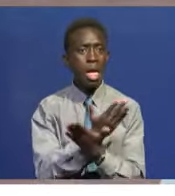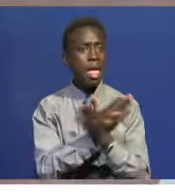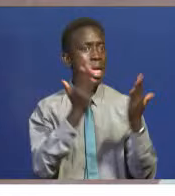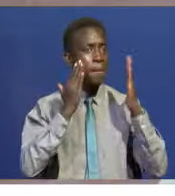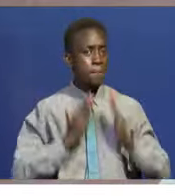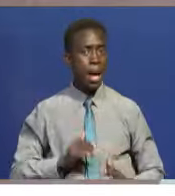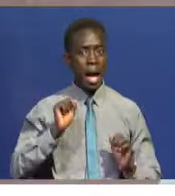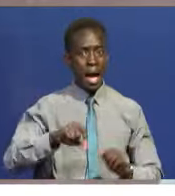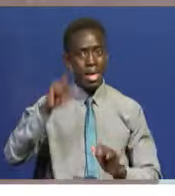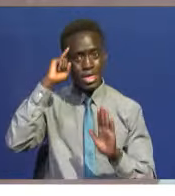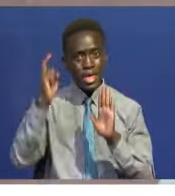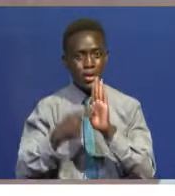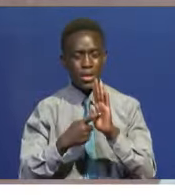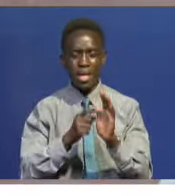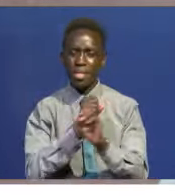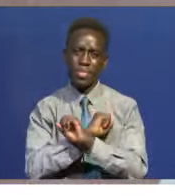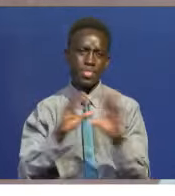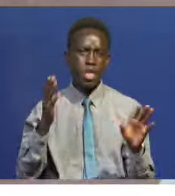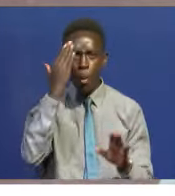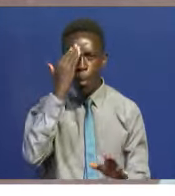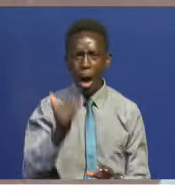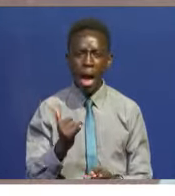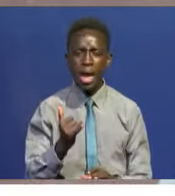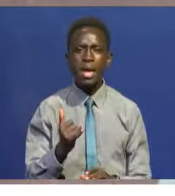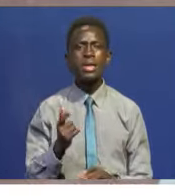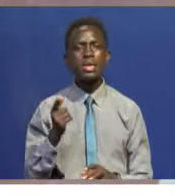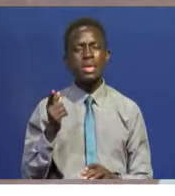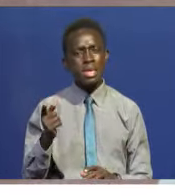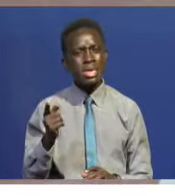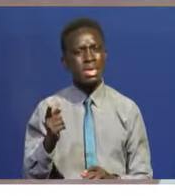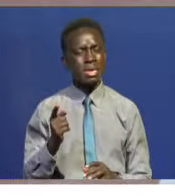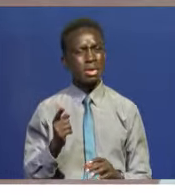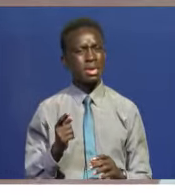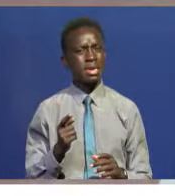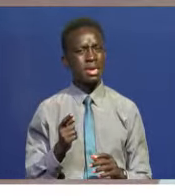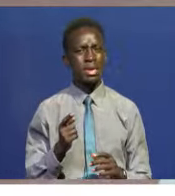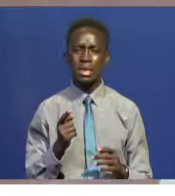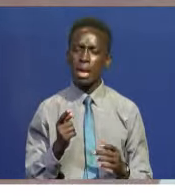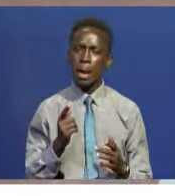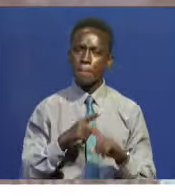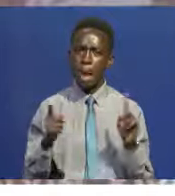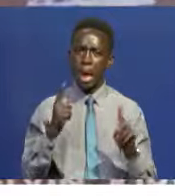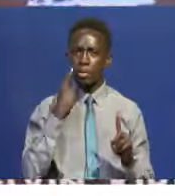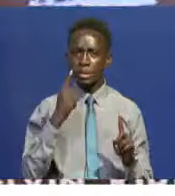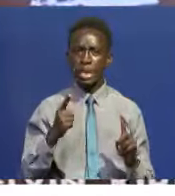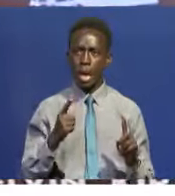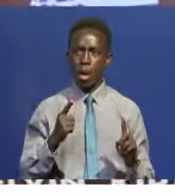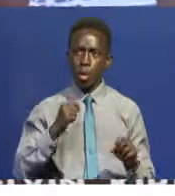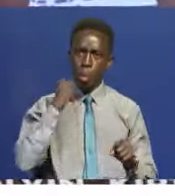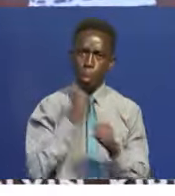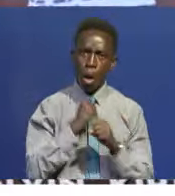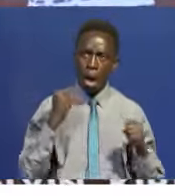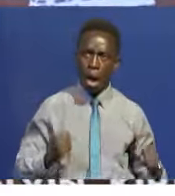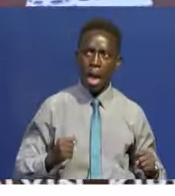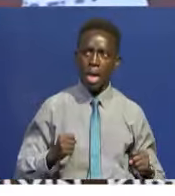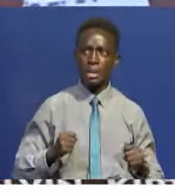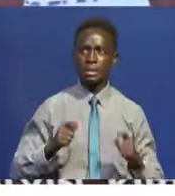anybody because of his hard work and talent, became a conqueror of the